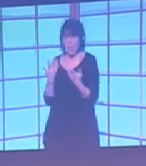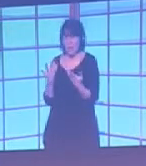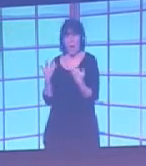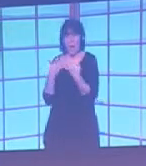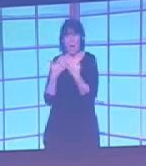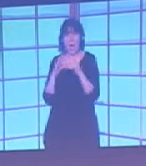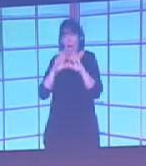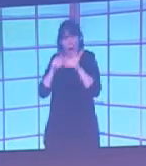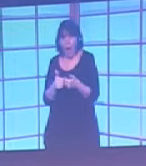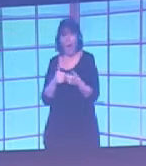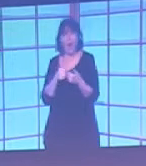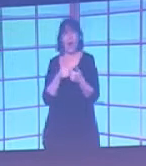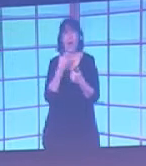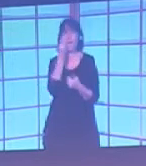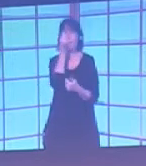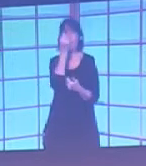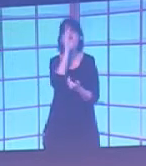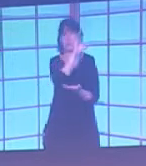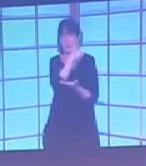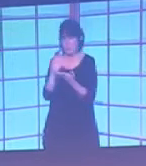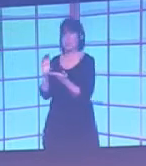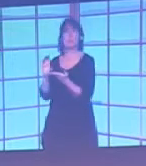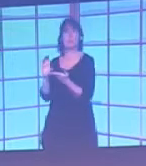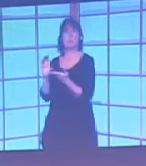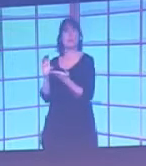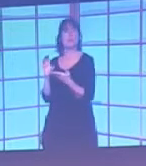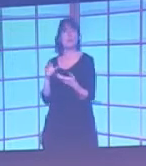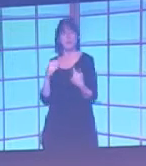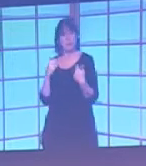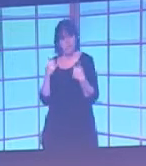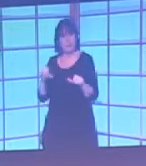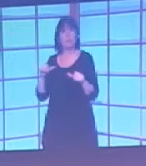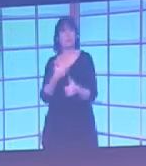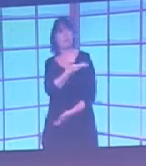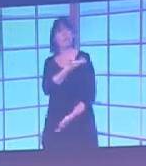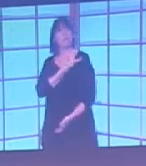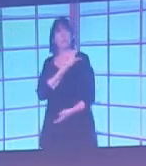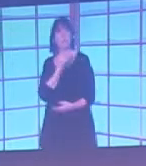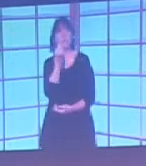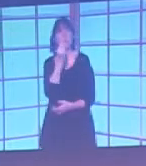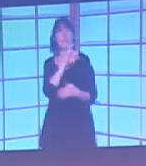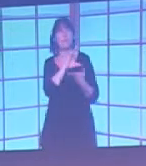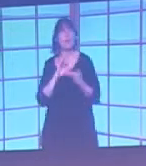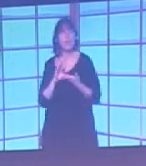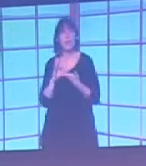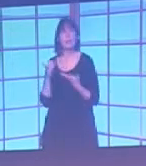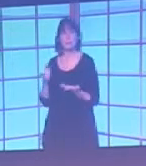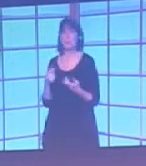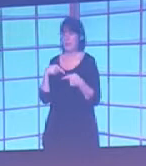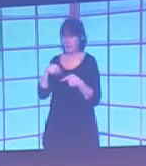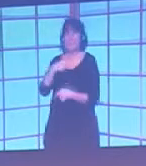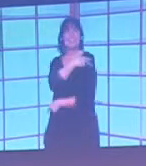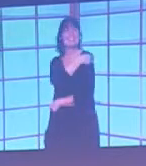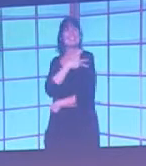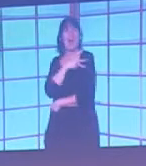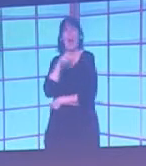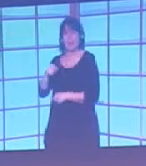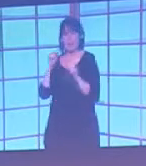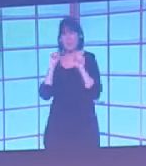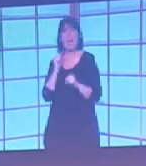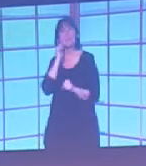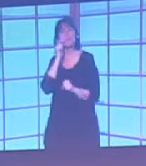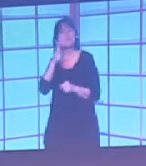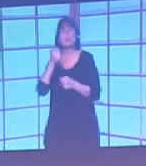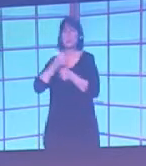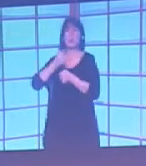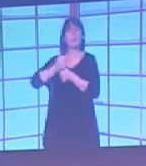that funding and our sort of raison d'etre in terms of then having staff to do the work, so to speak, day to day. Okay,